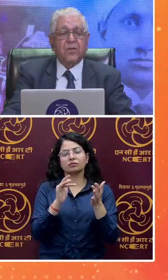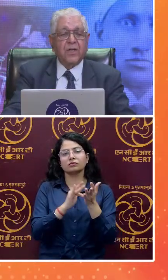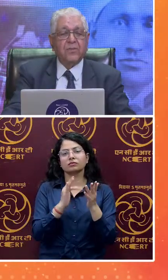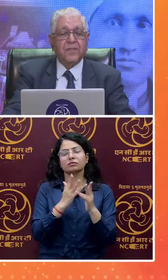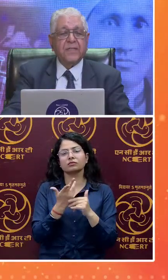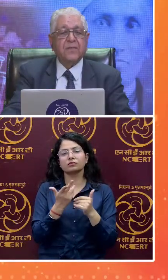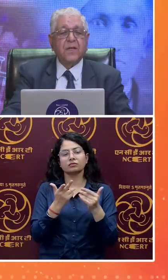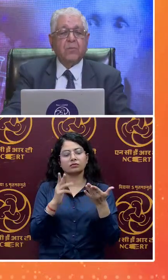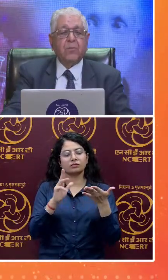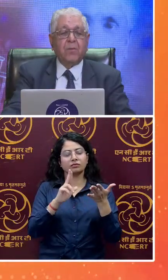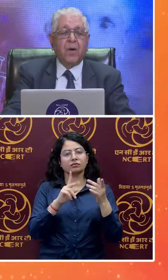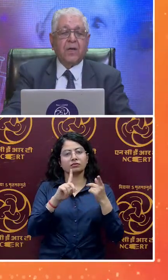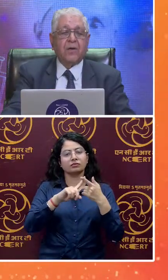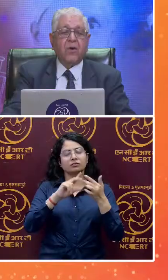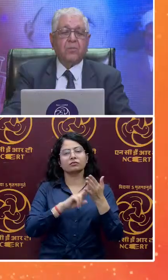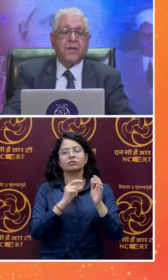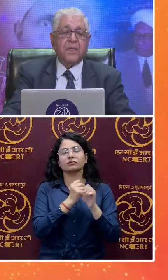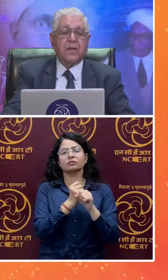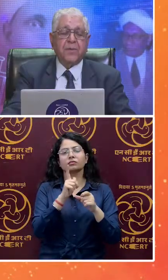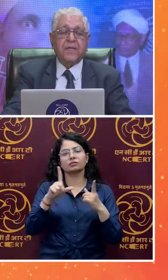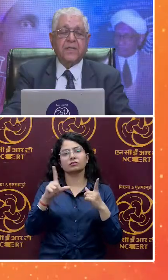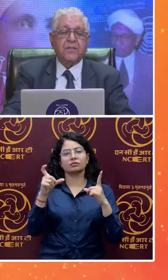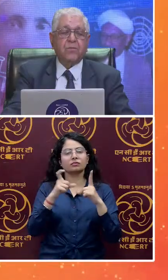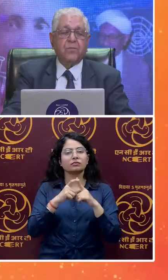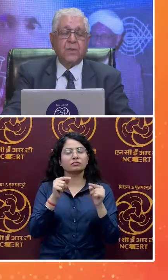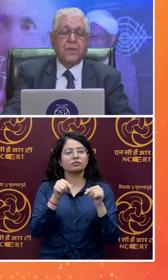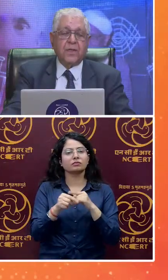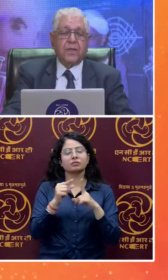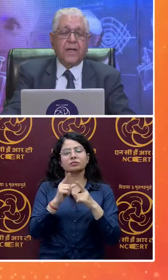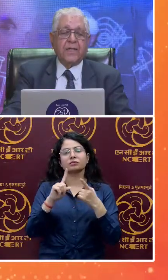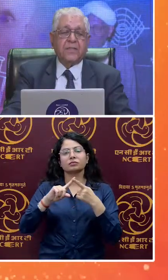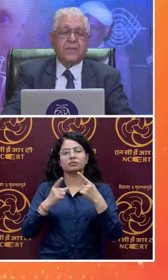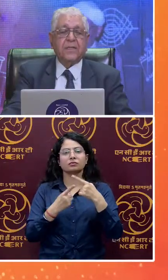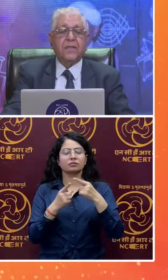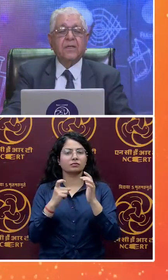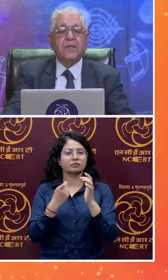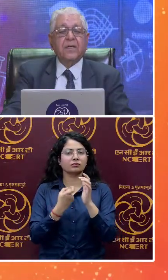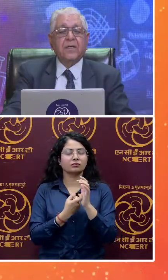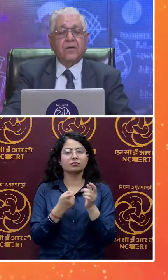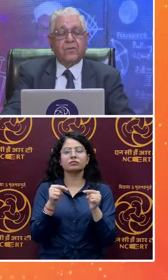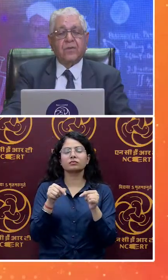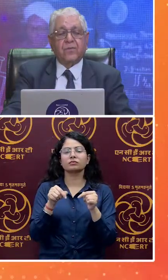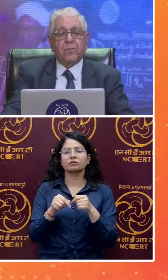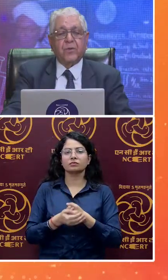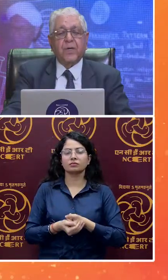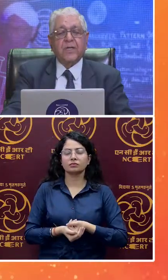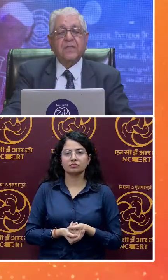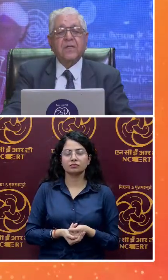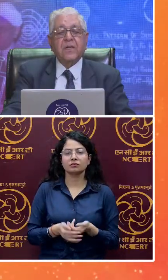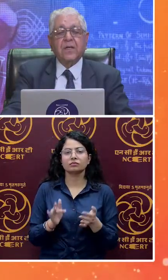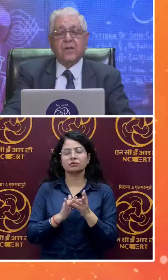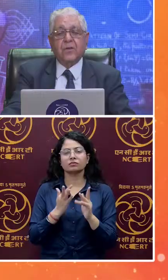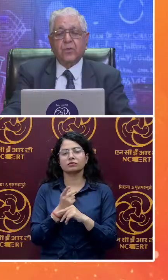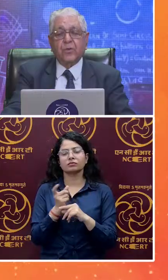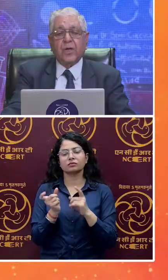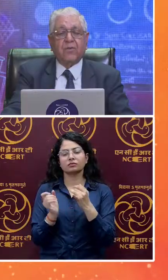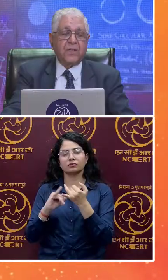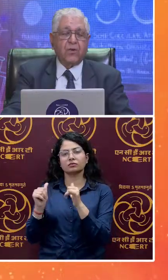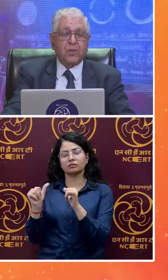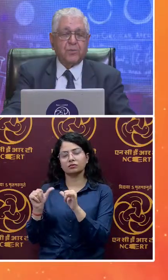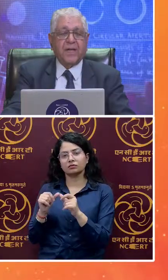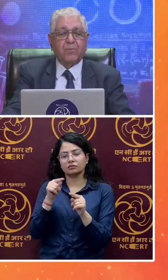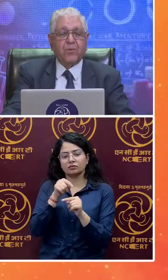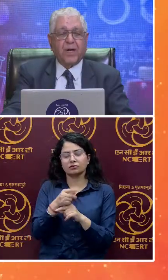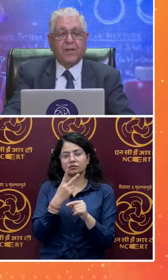the nuclear physics. Bhabha had got Bernard Peters, from a Danish citizen from US, to look after